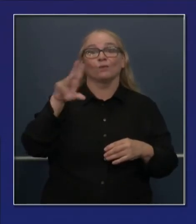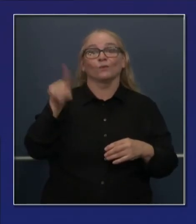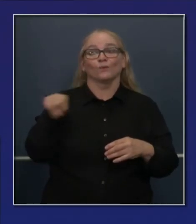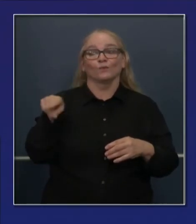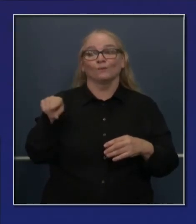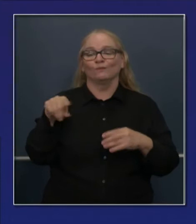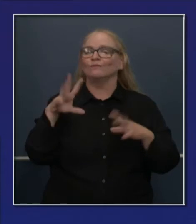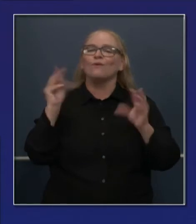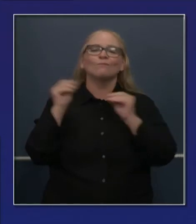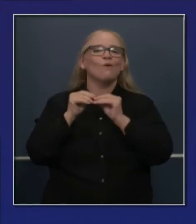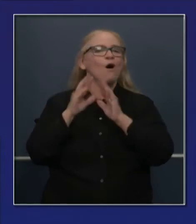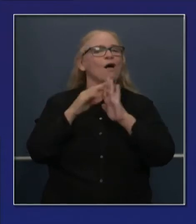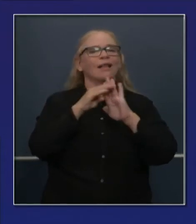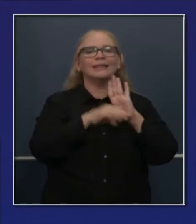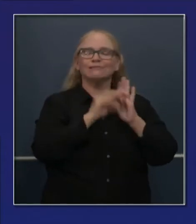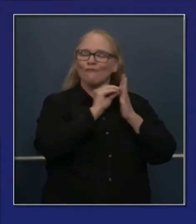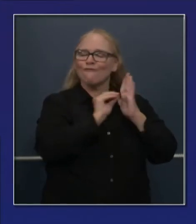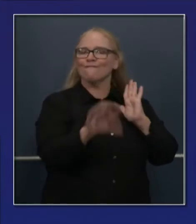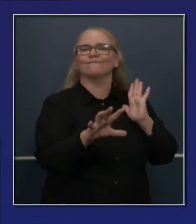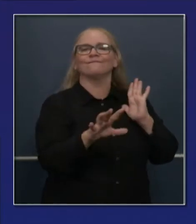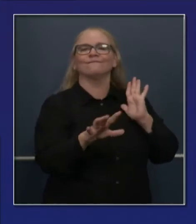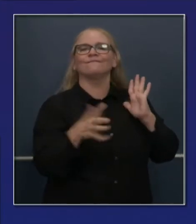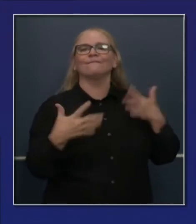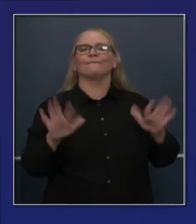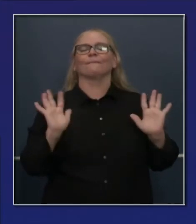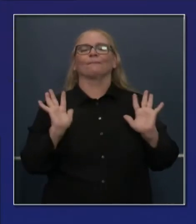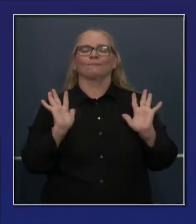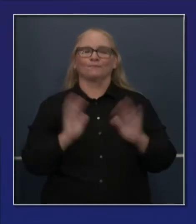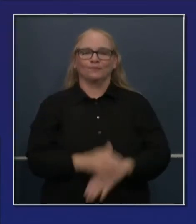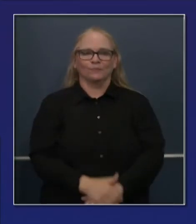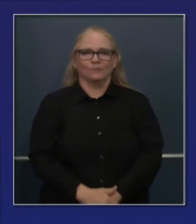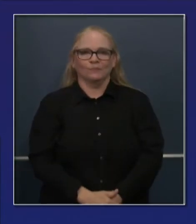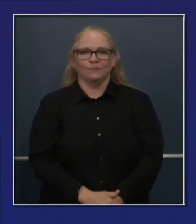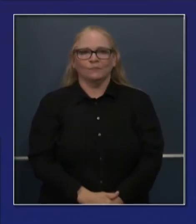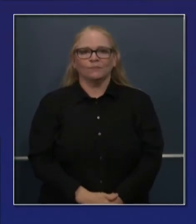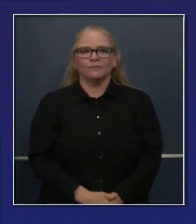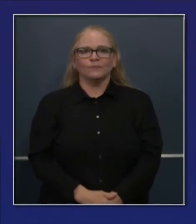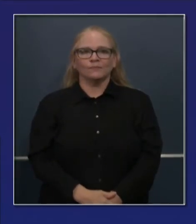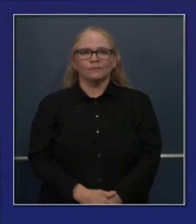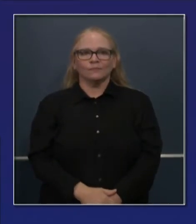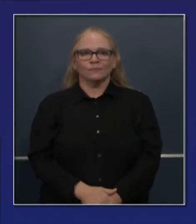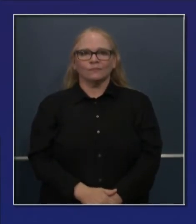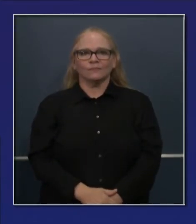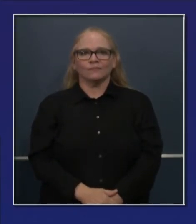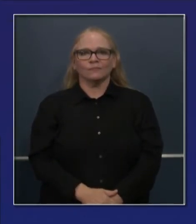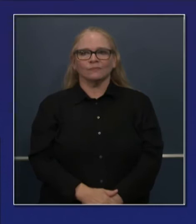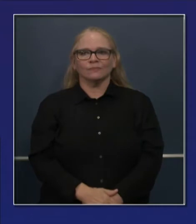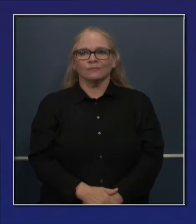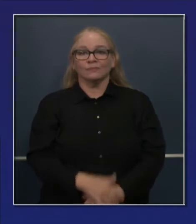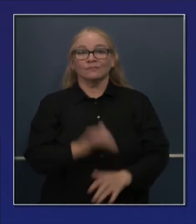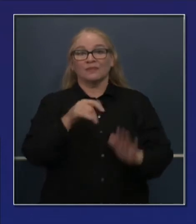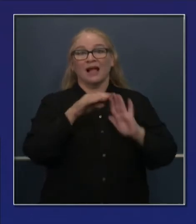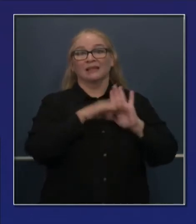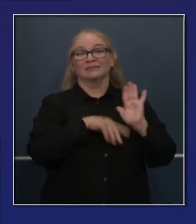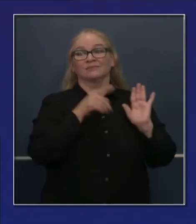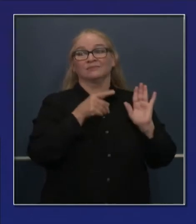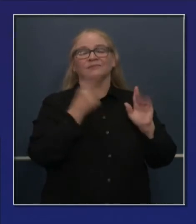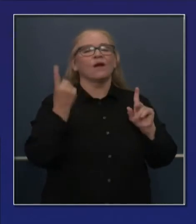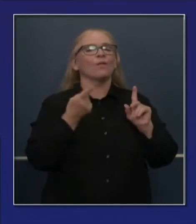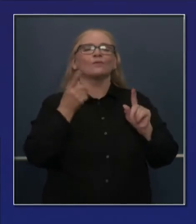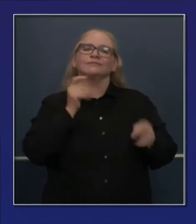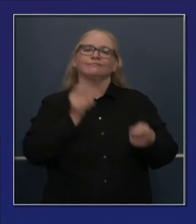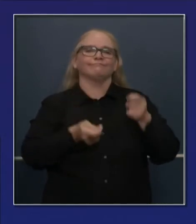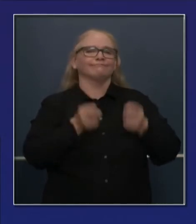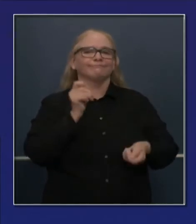list. So we've said this in the past. You've seen this in the past. This is a dynamic list. People come on, people come off.